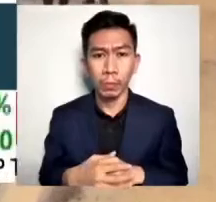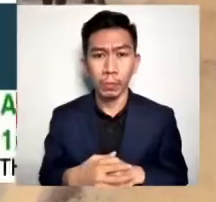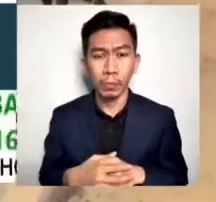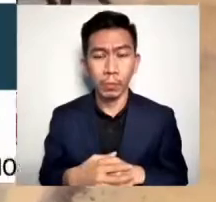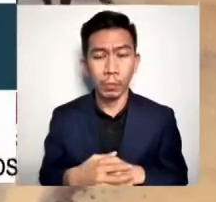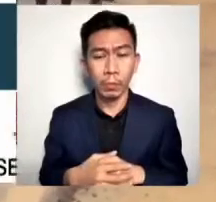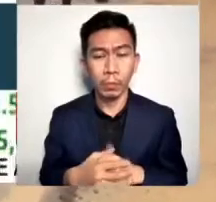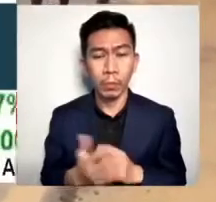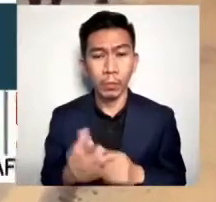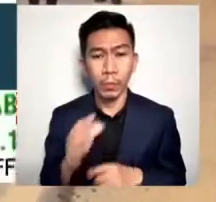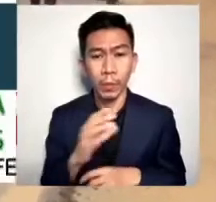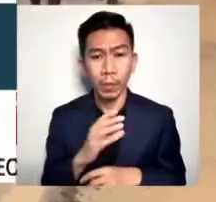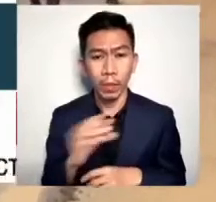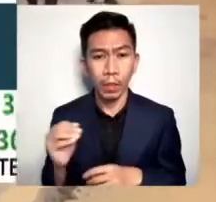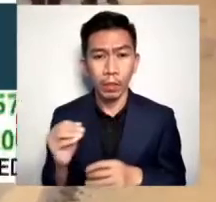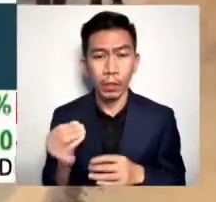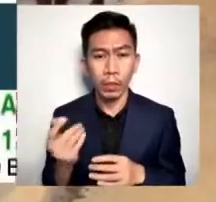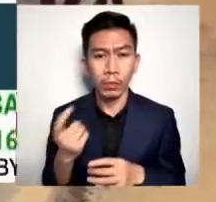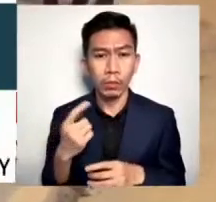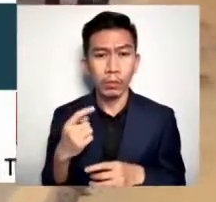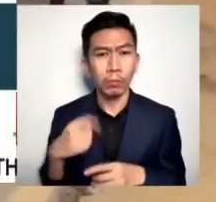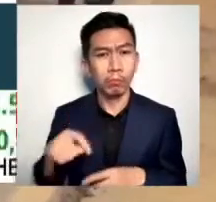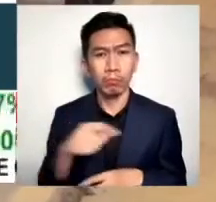risk it all than have to accept